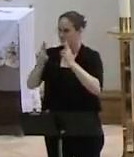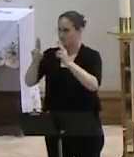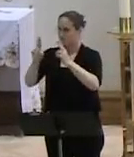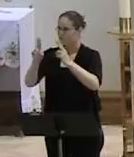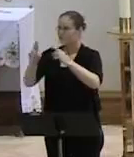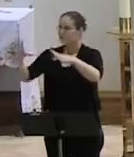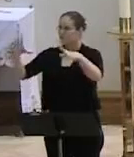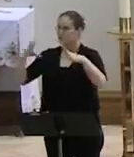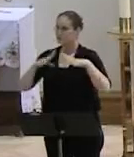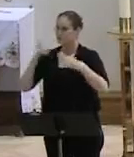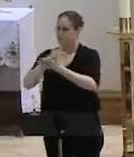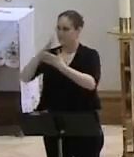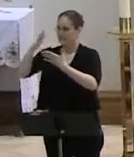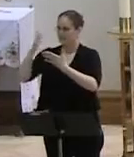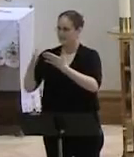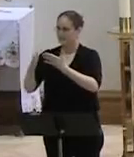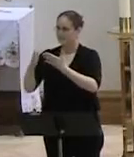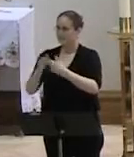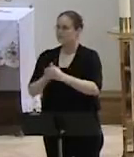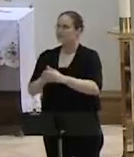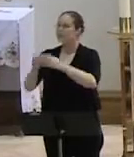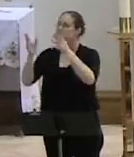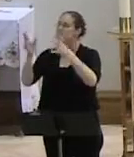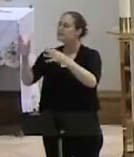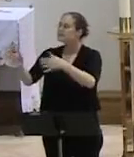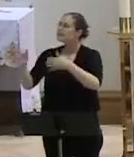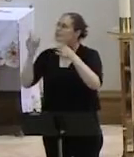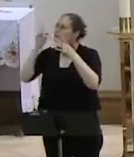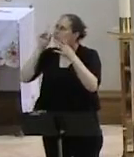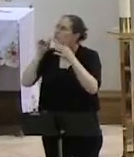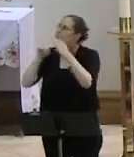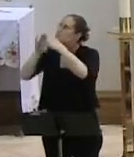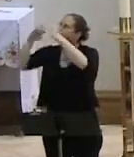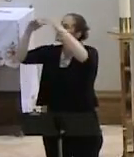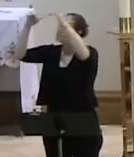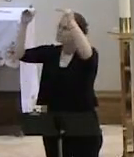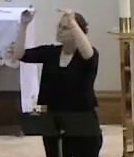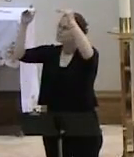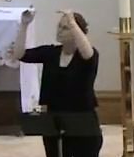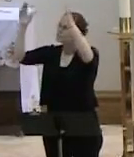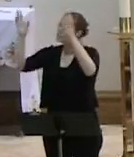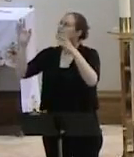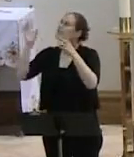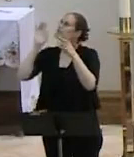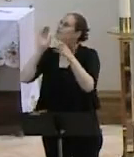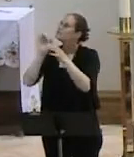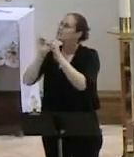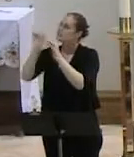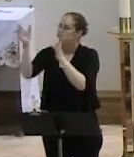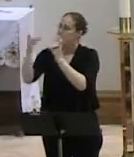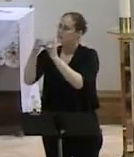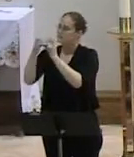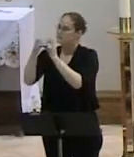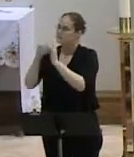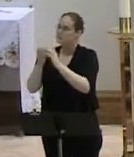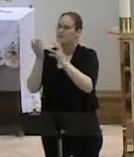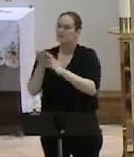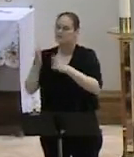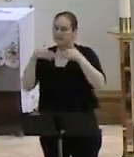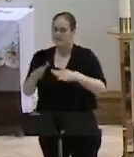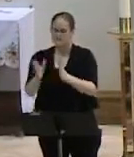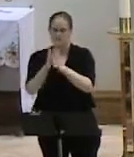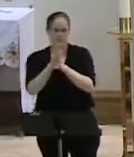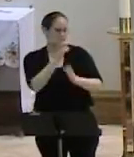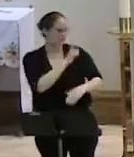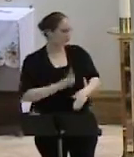Memorial Day weekend, may God grant them eternal rest and peace with him in heaven. Let us pray to the Lord. Lord, hear